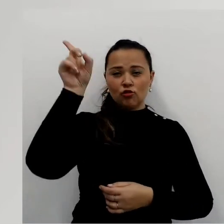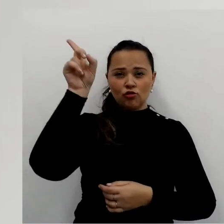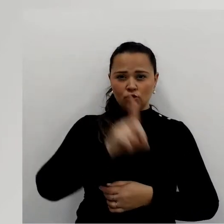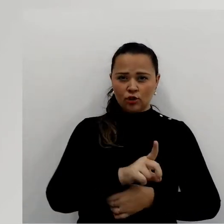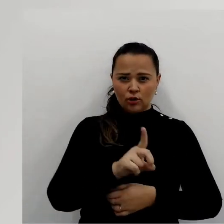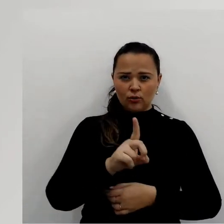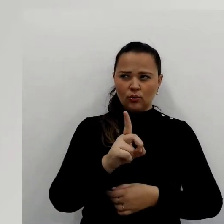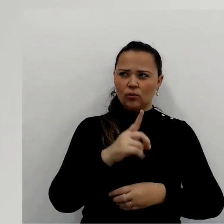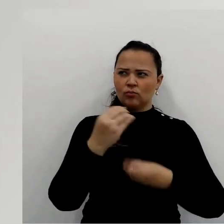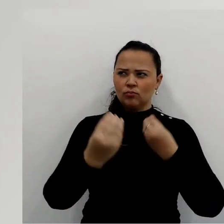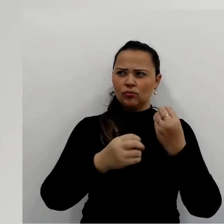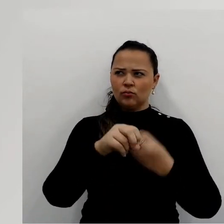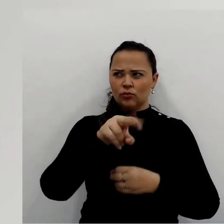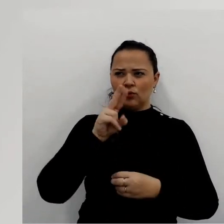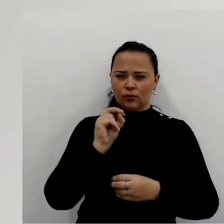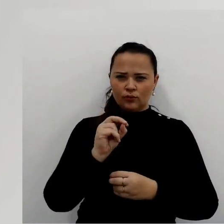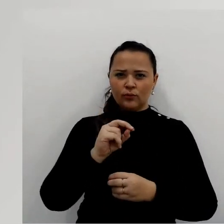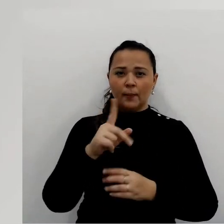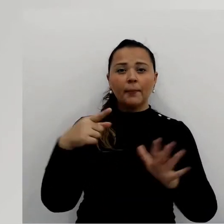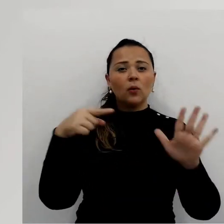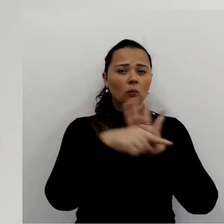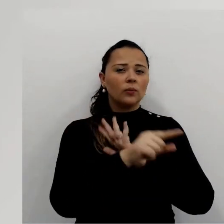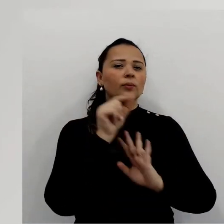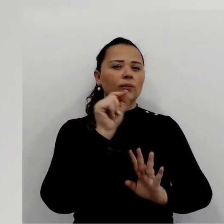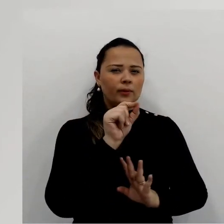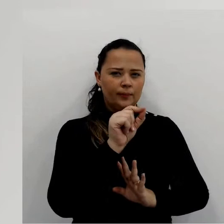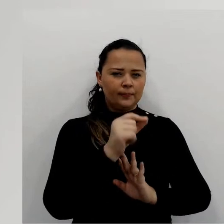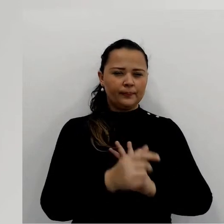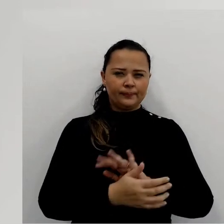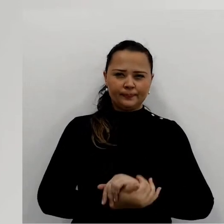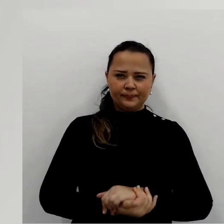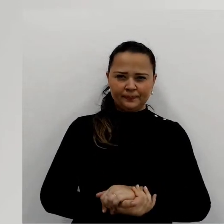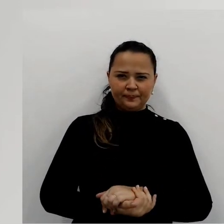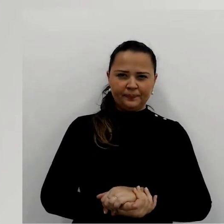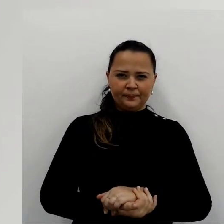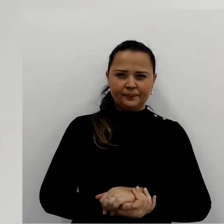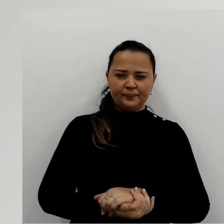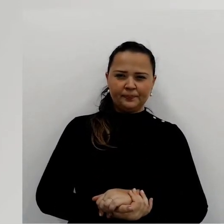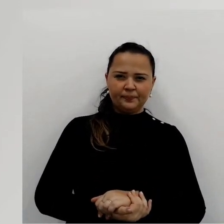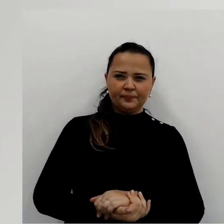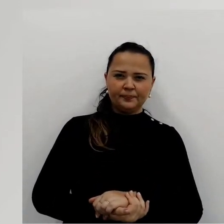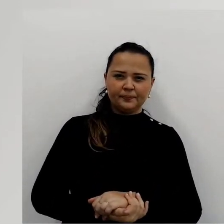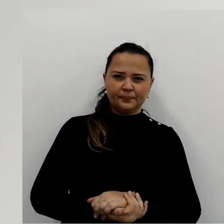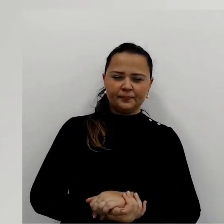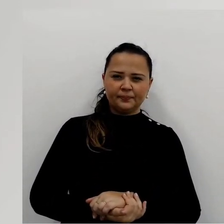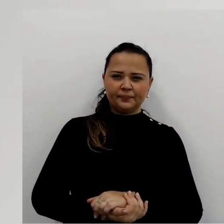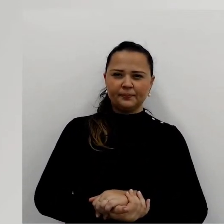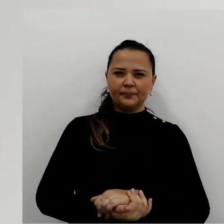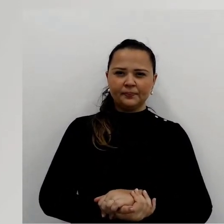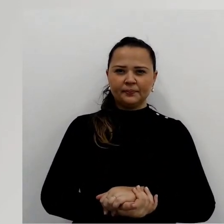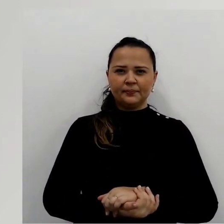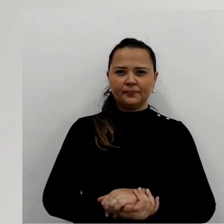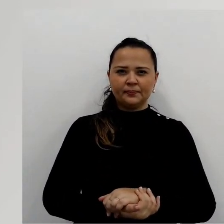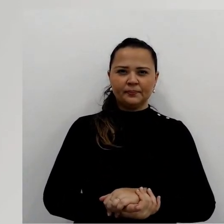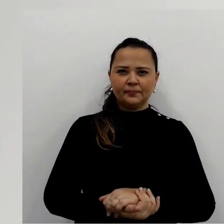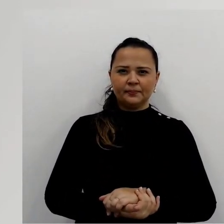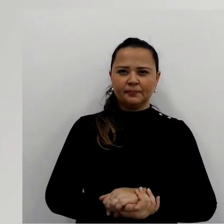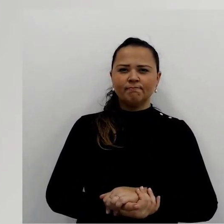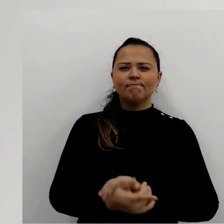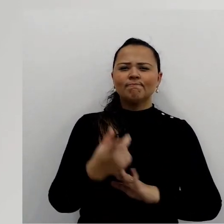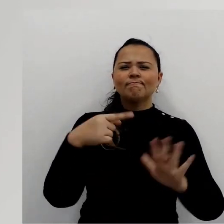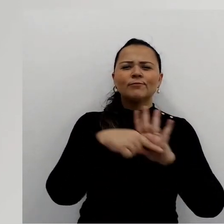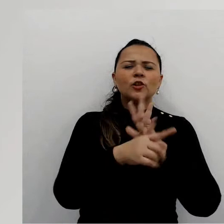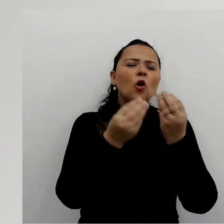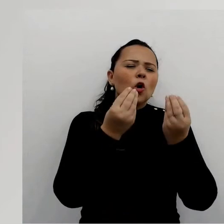is, hold a second. Okay. As most of the business owners that are watching